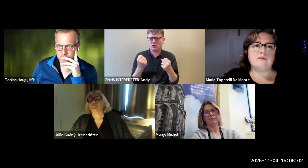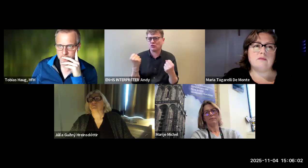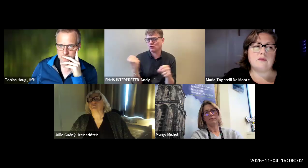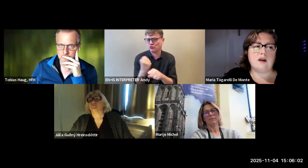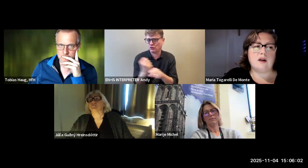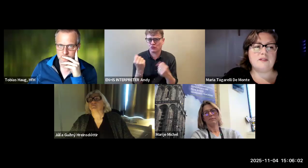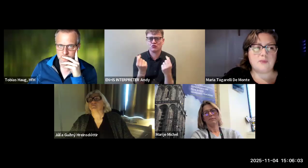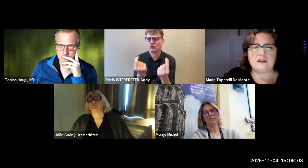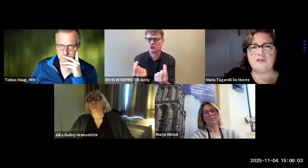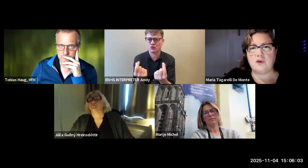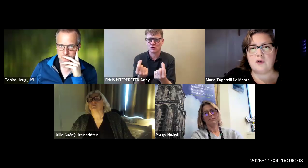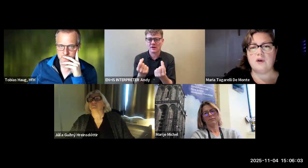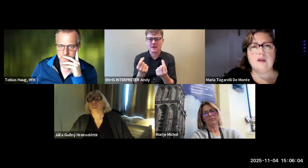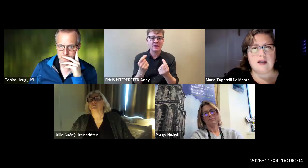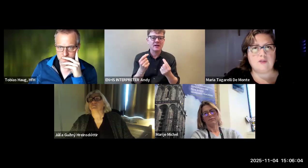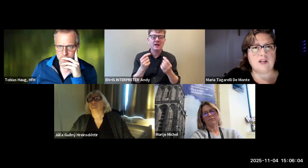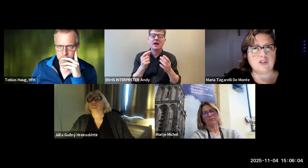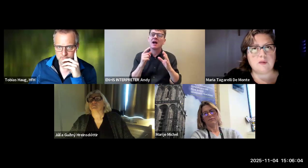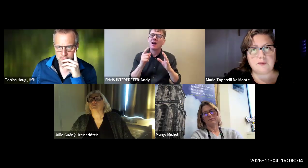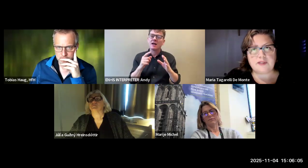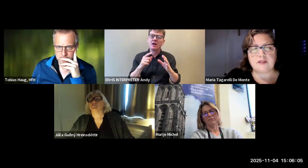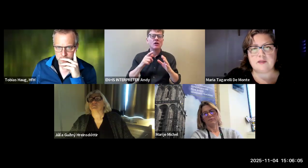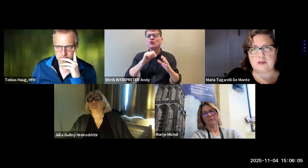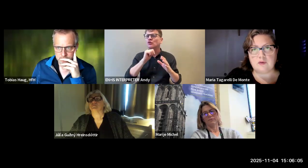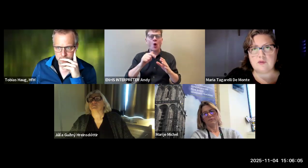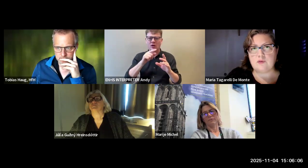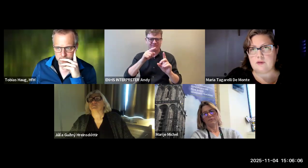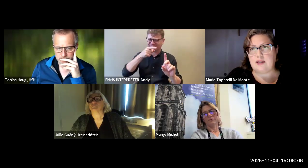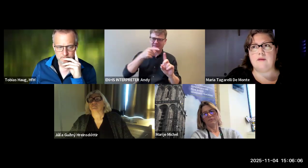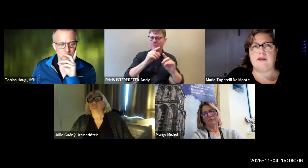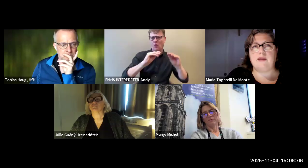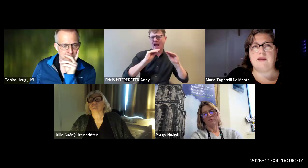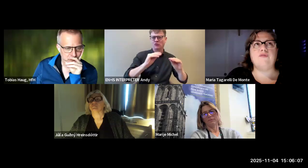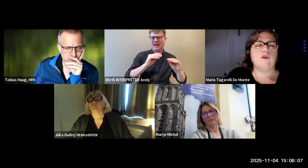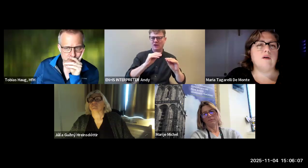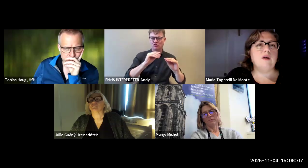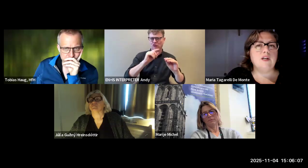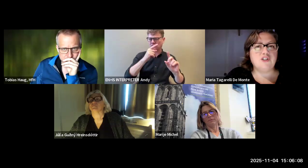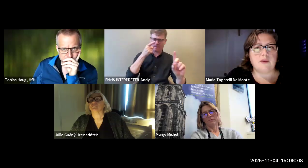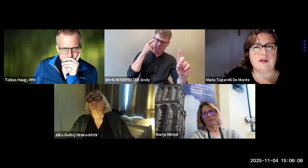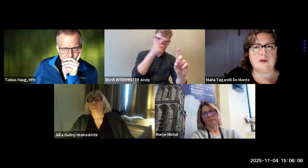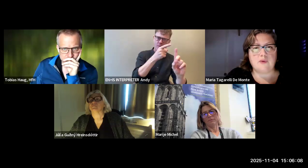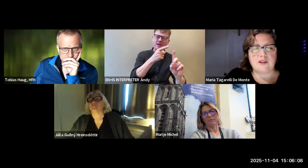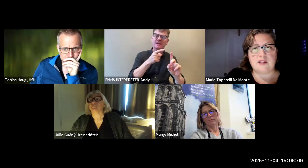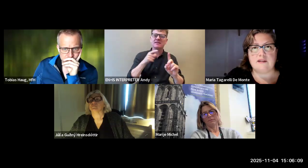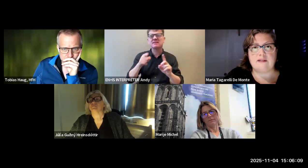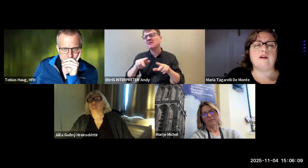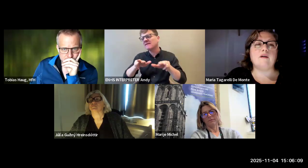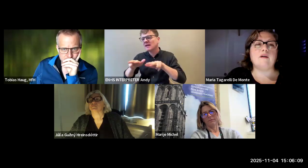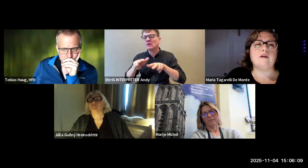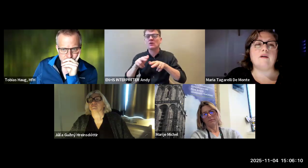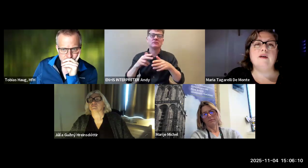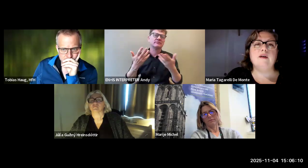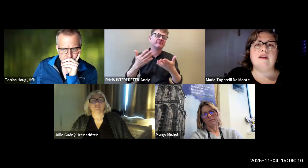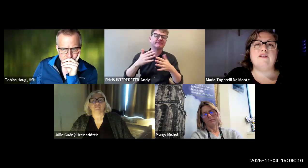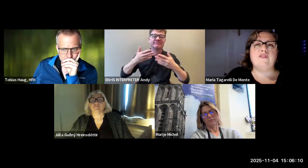produced not expressly for educational purposes, but those that are made for sharing within the